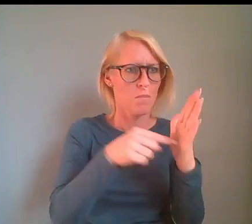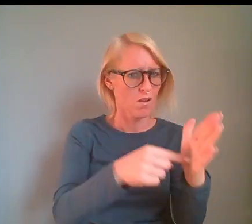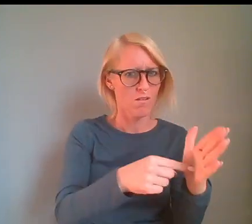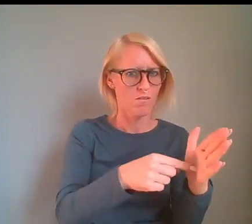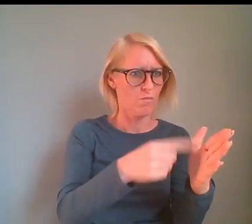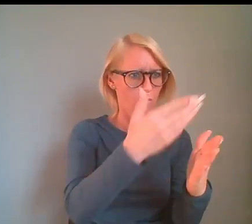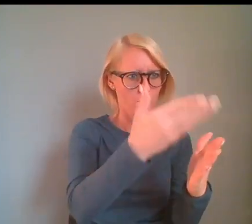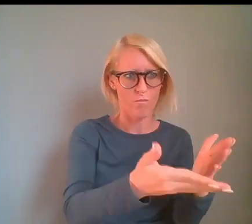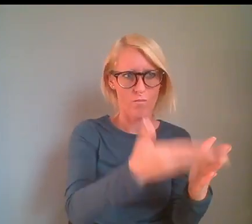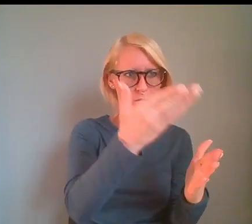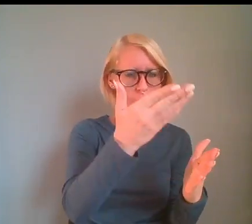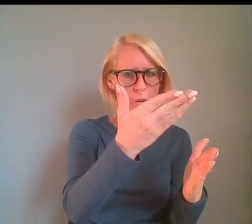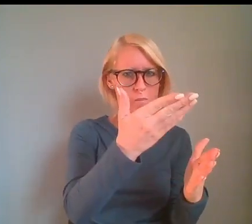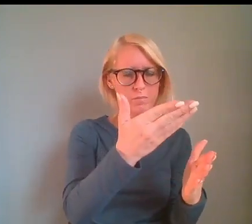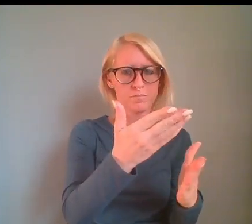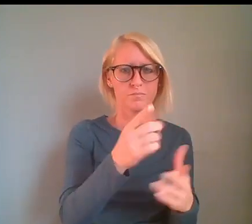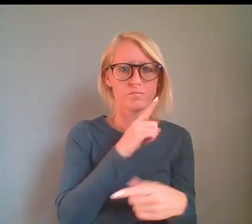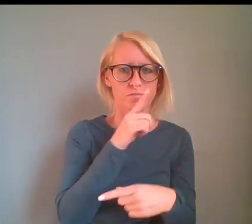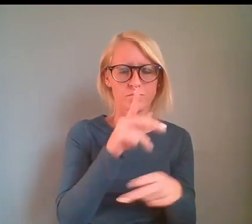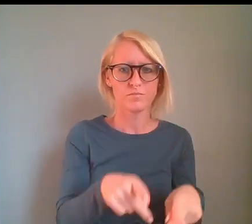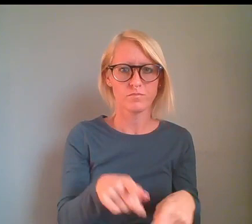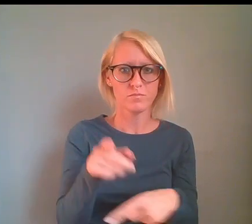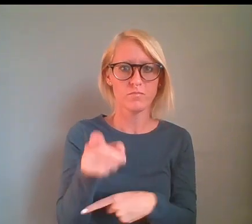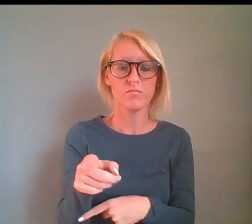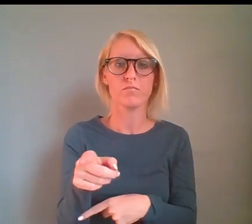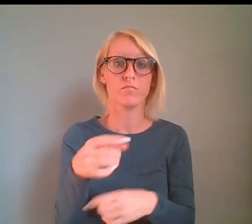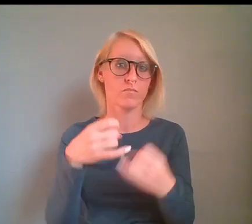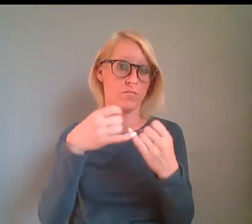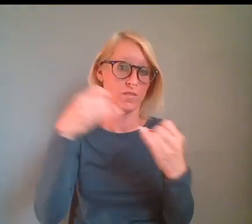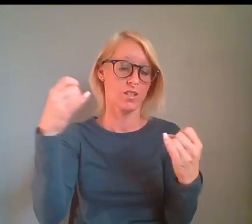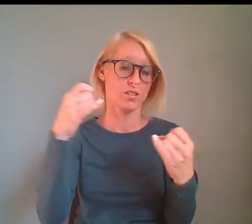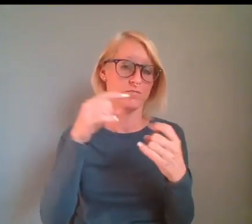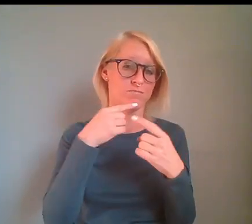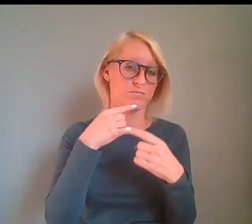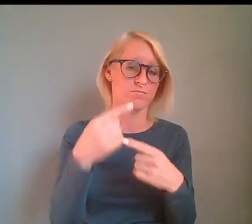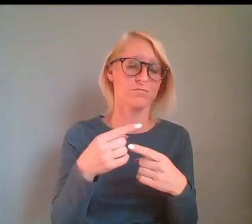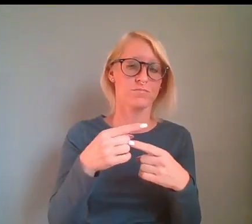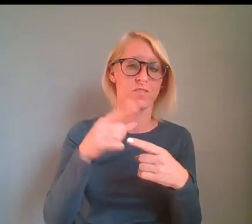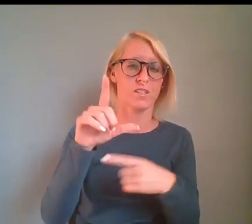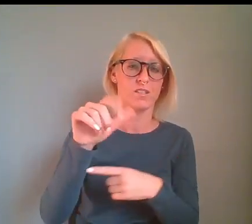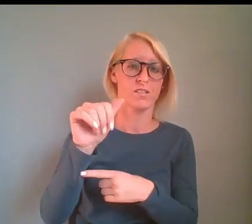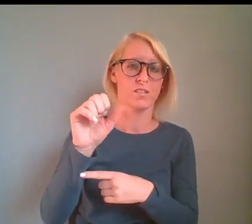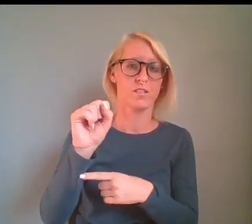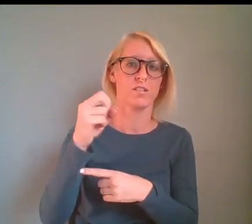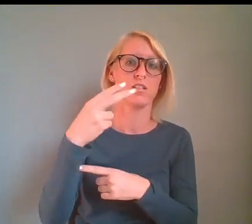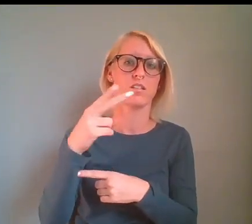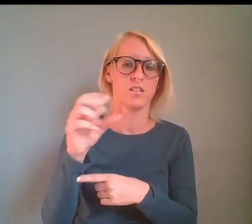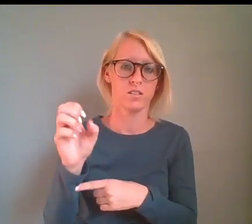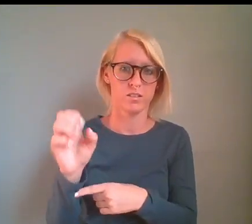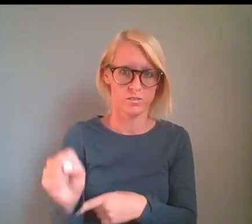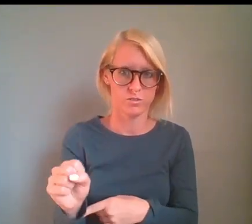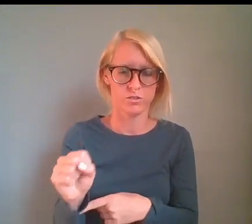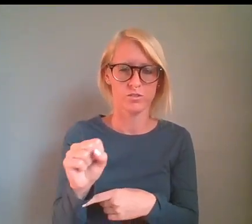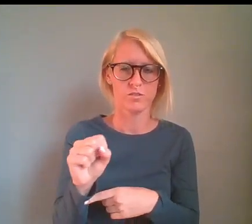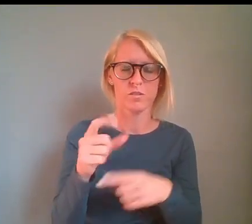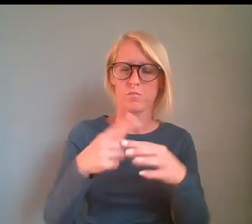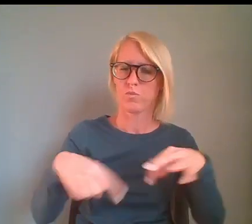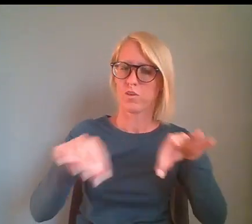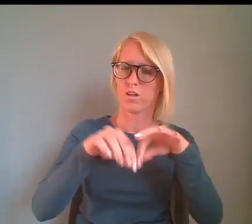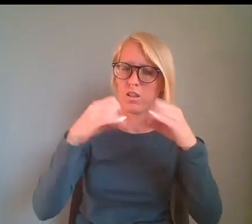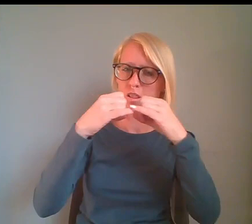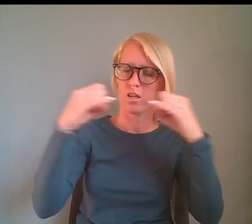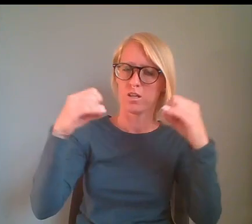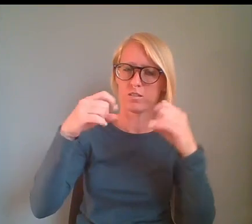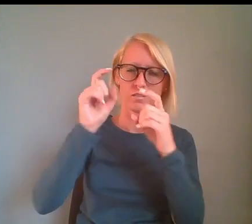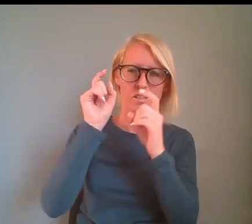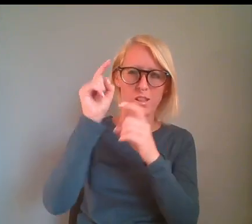but this line says lashes. Another really important thing about doing an eye is the lid line. That